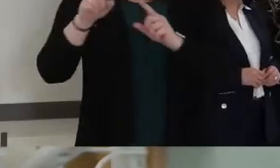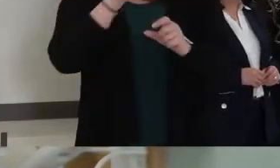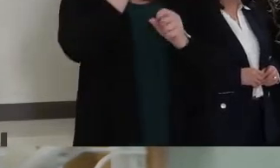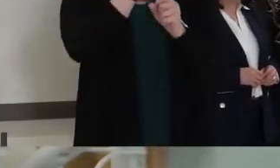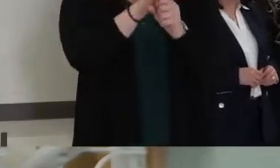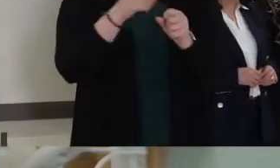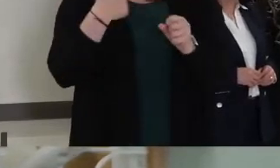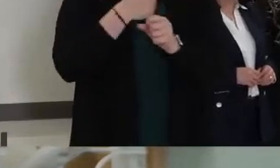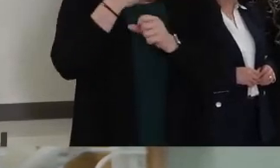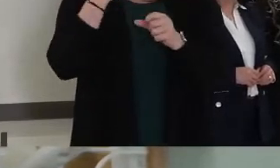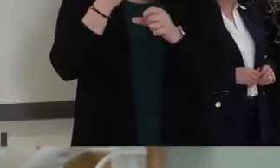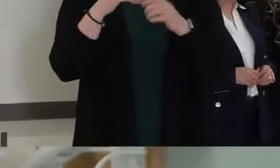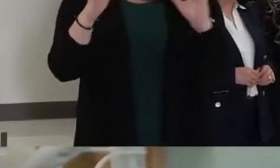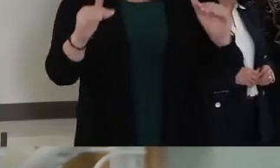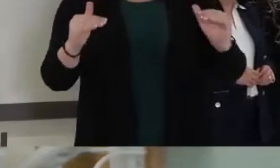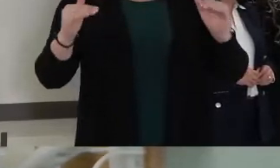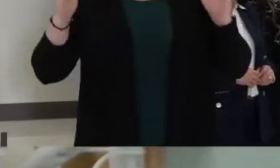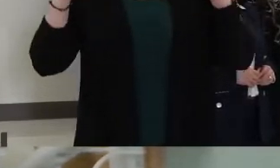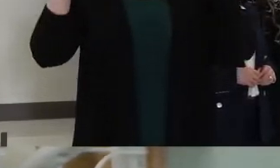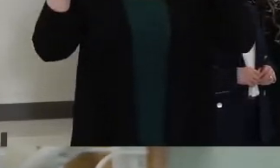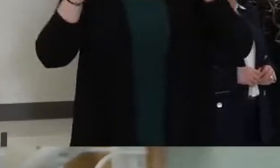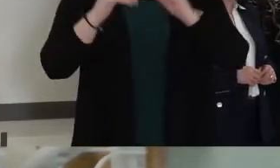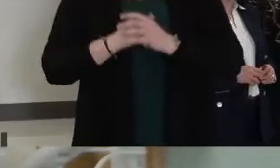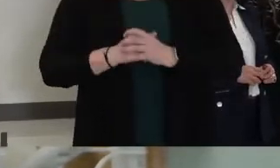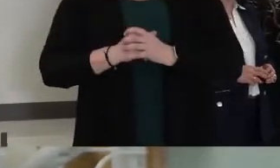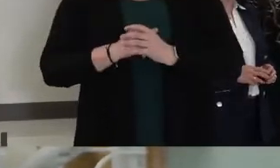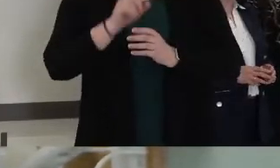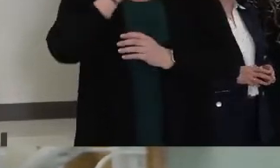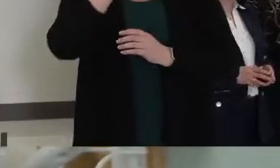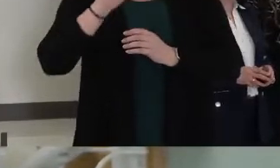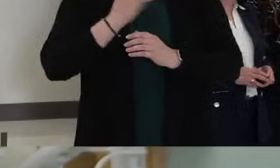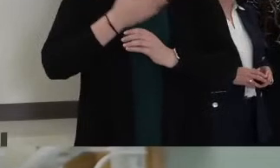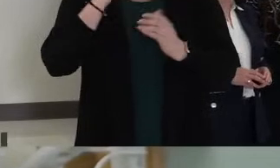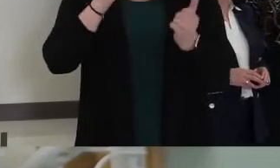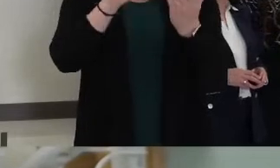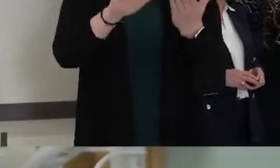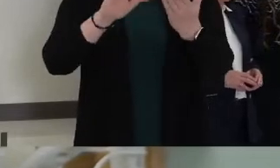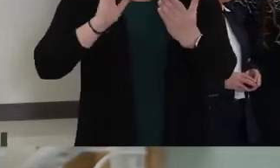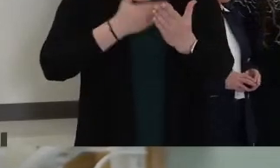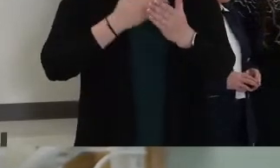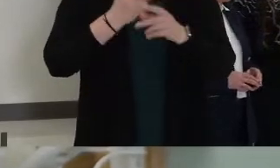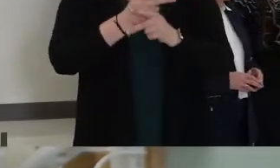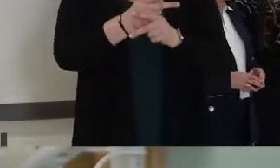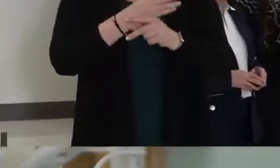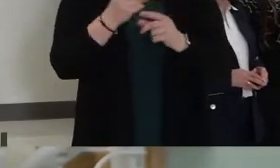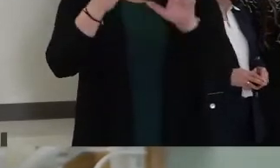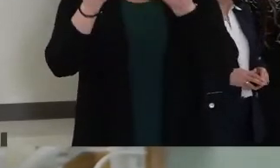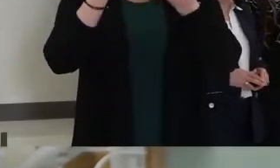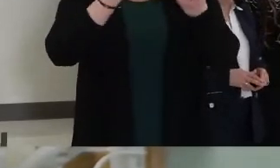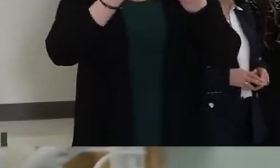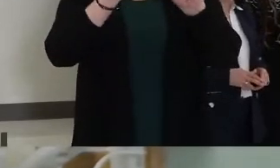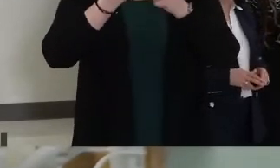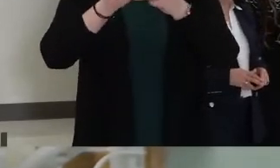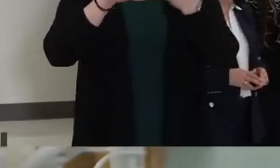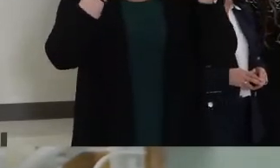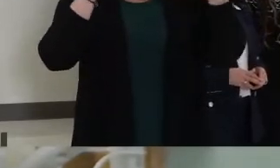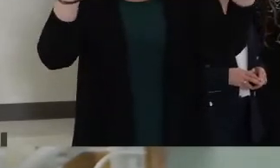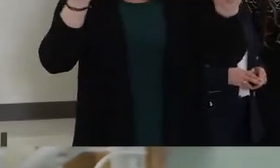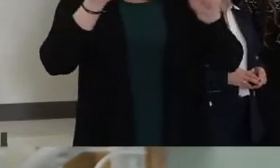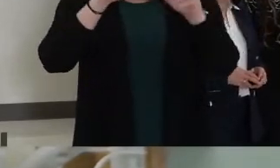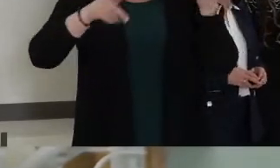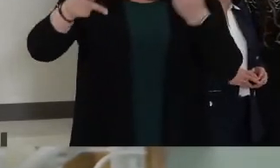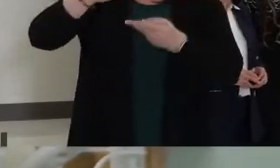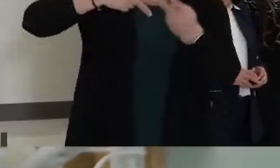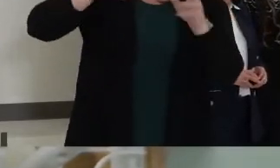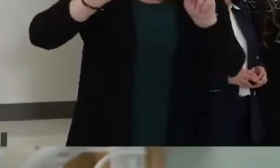are taking it to a whole nother level. And I look forward to showcasing to the people and socializing